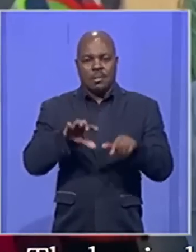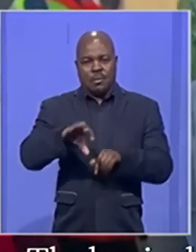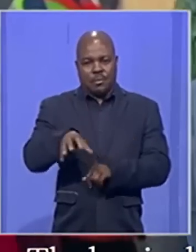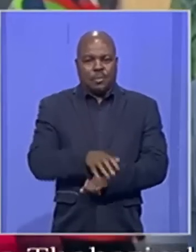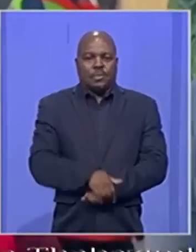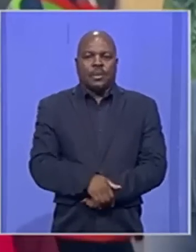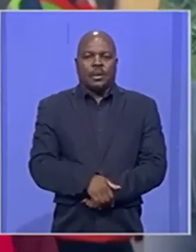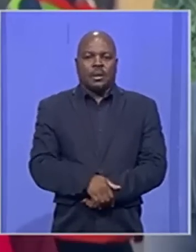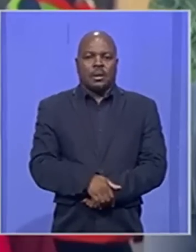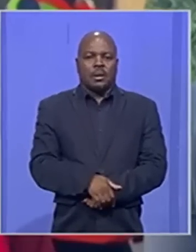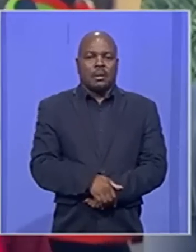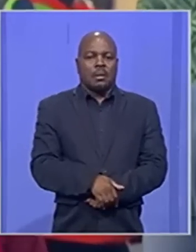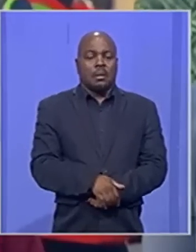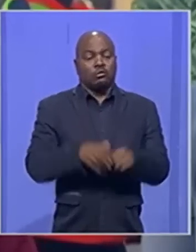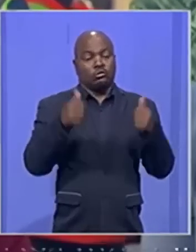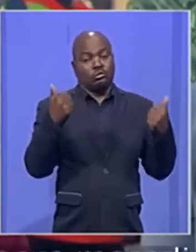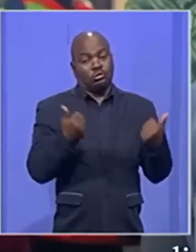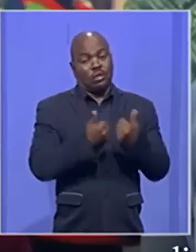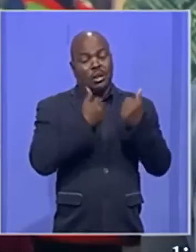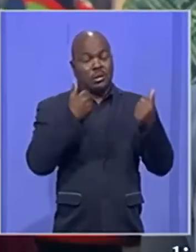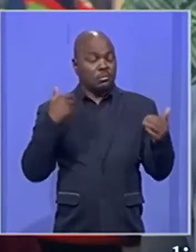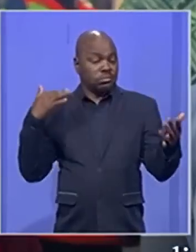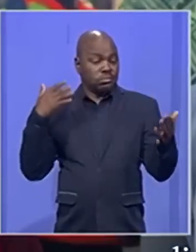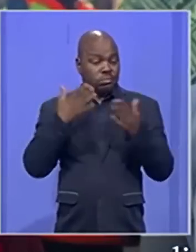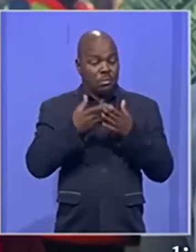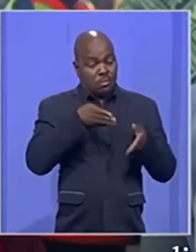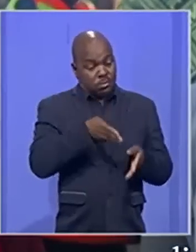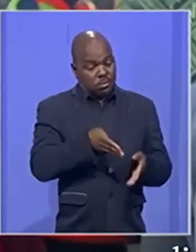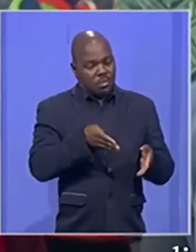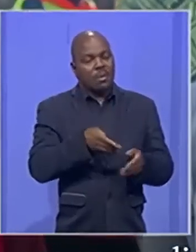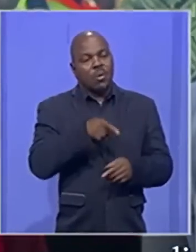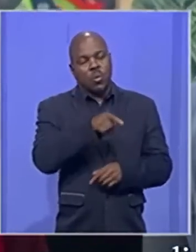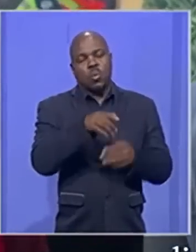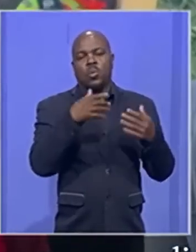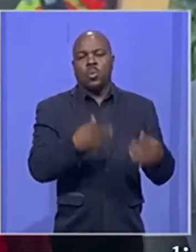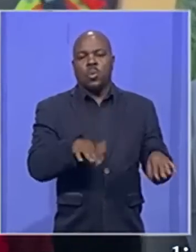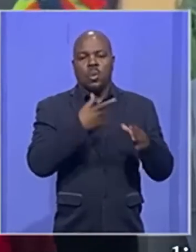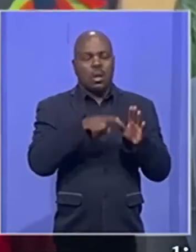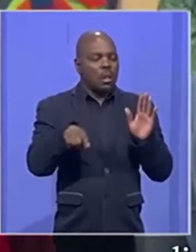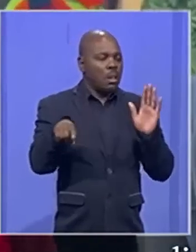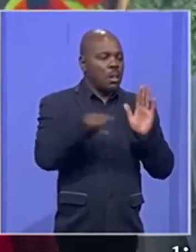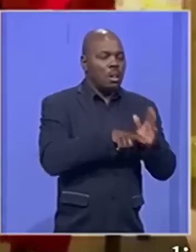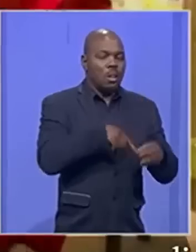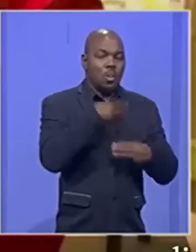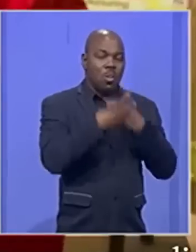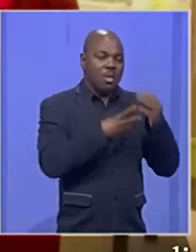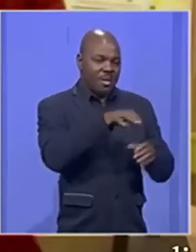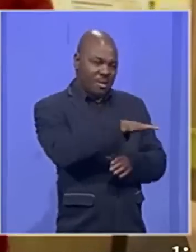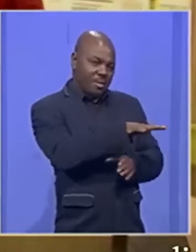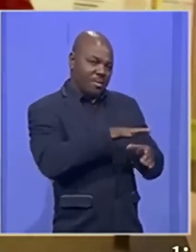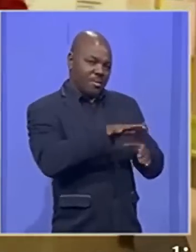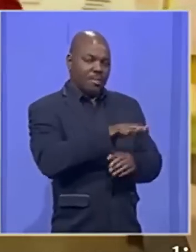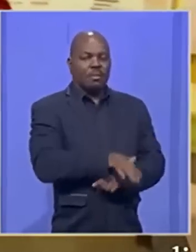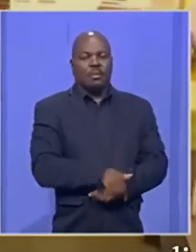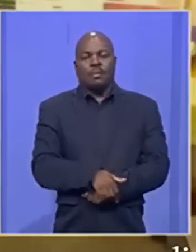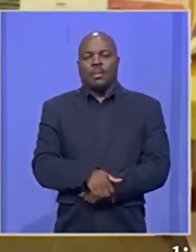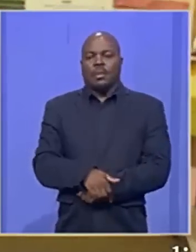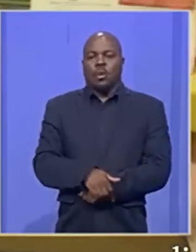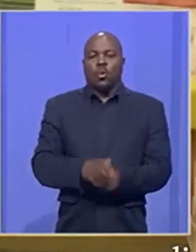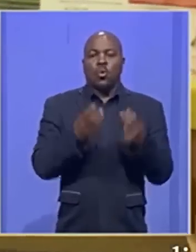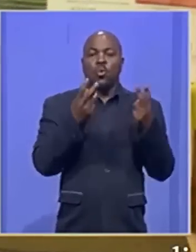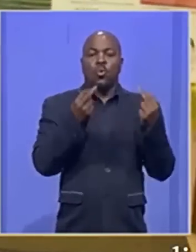Most of the challenges that we have been facing, they have a negative impact in the labor force. Mopresidente